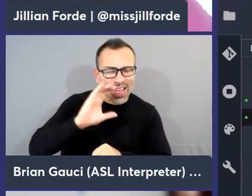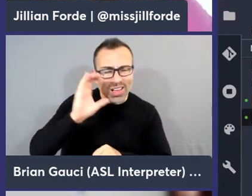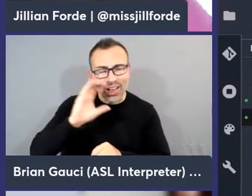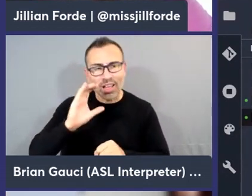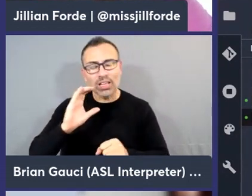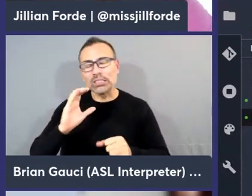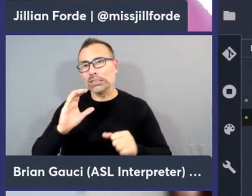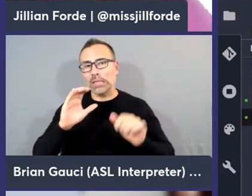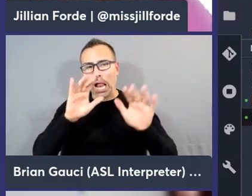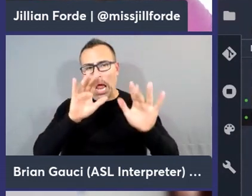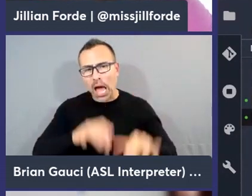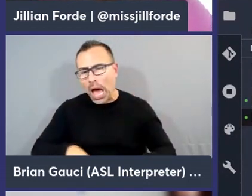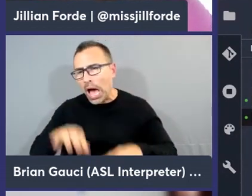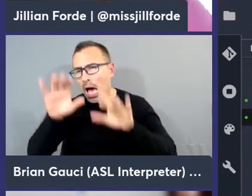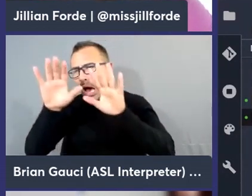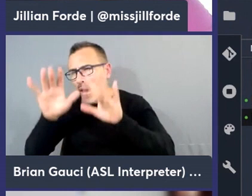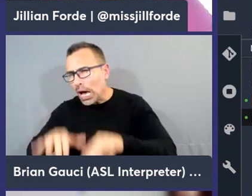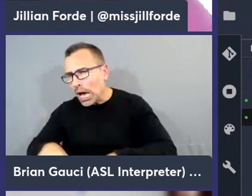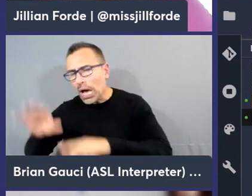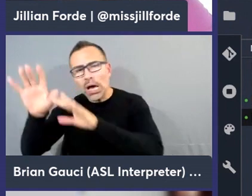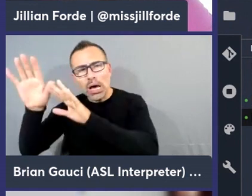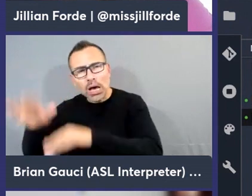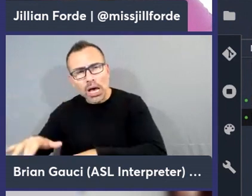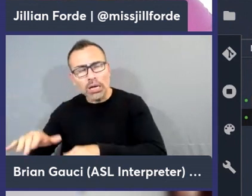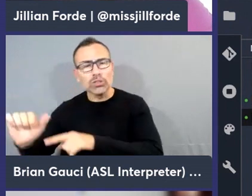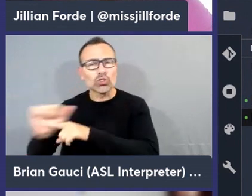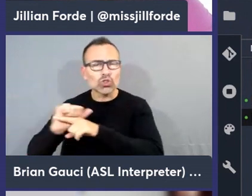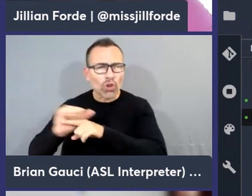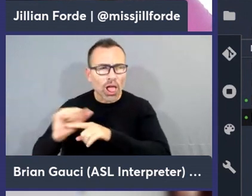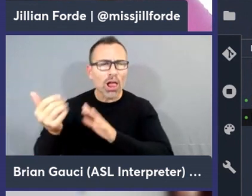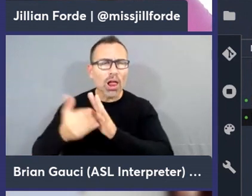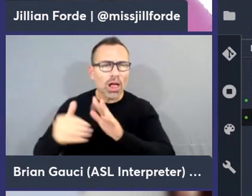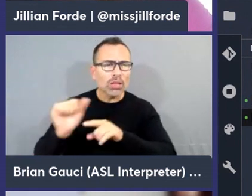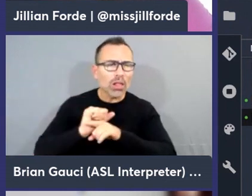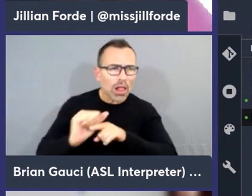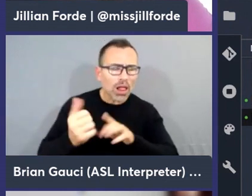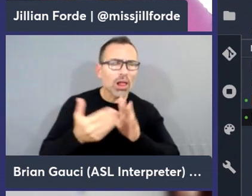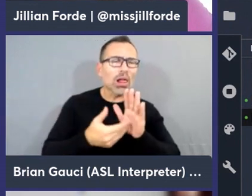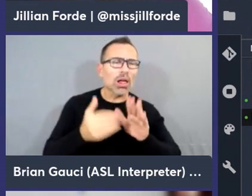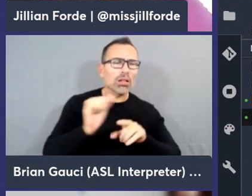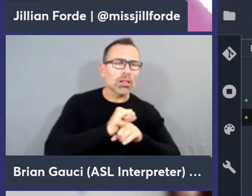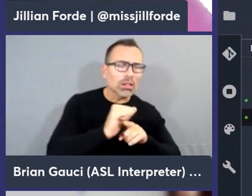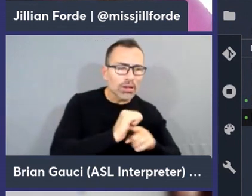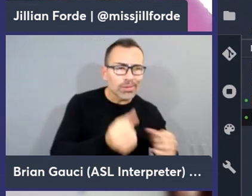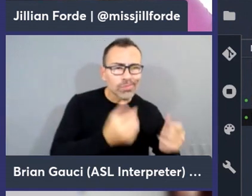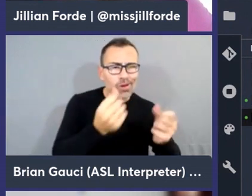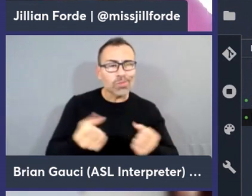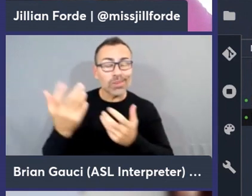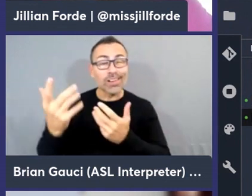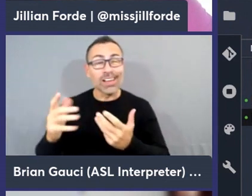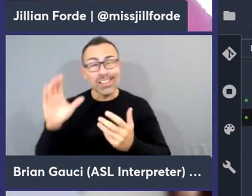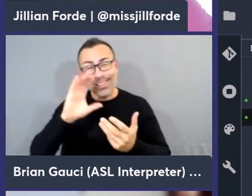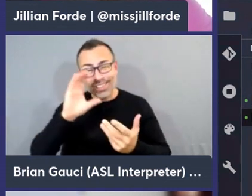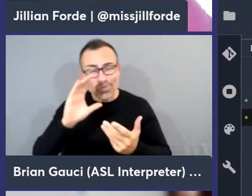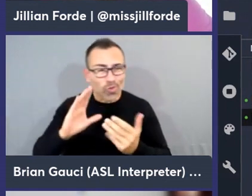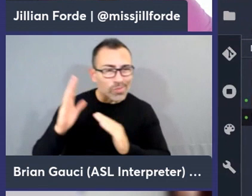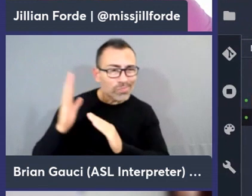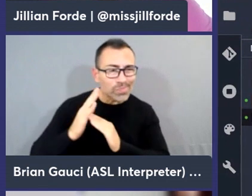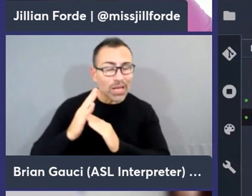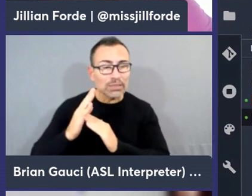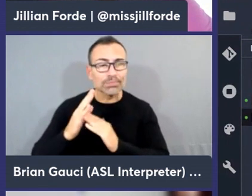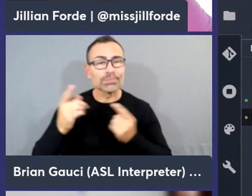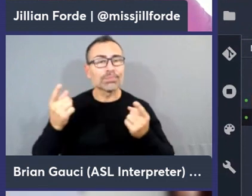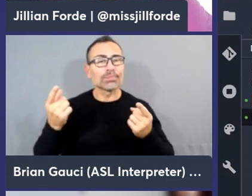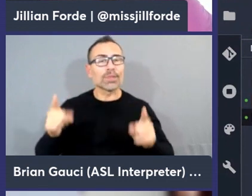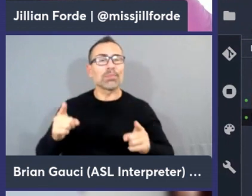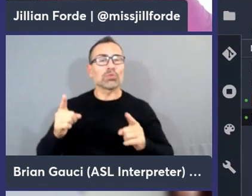up all those multiple training jobs, finding the best one in that across those multiple training jobs is done